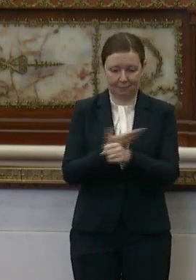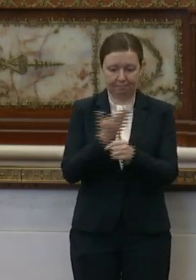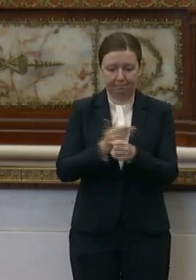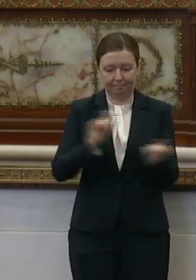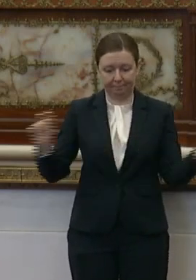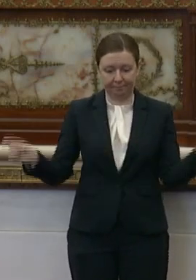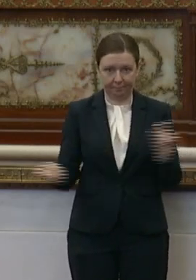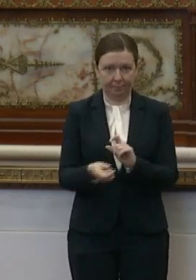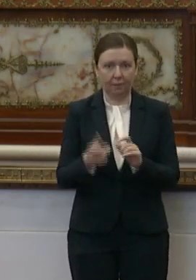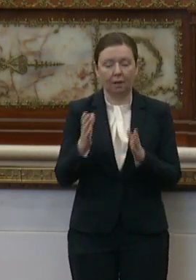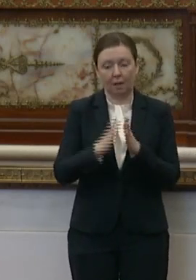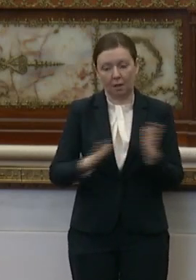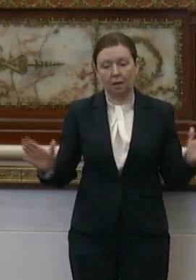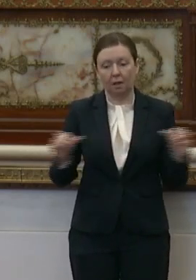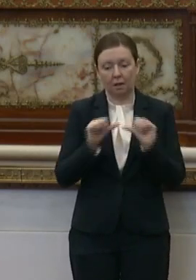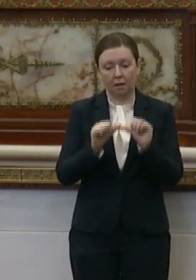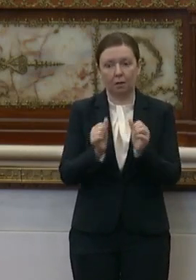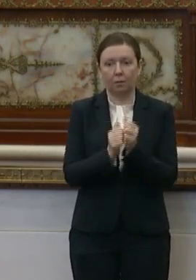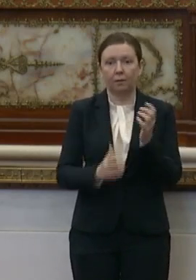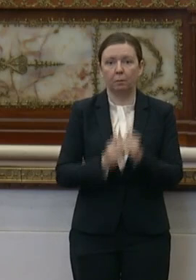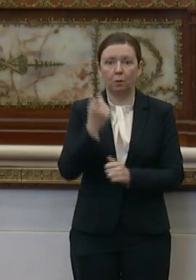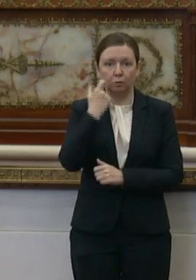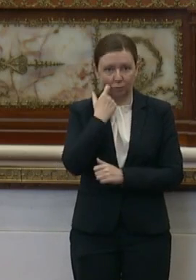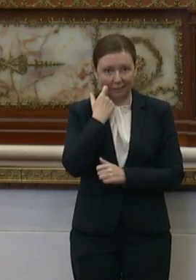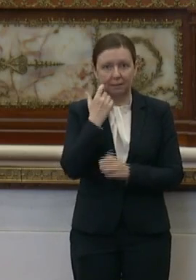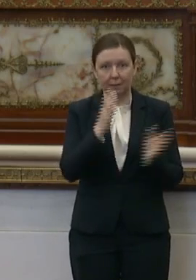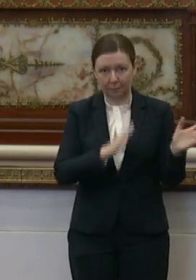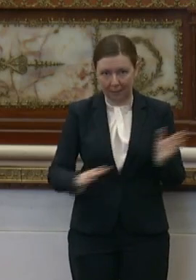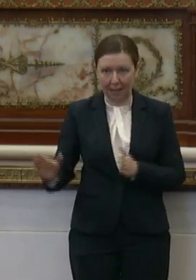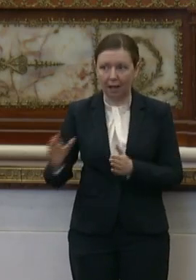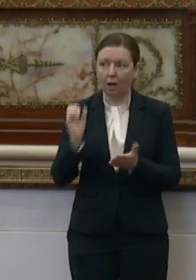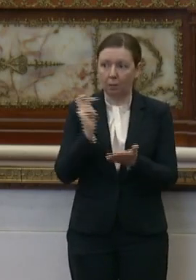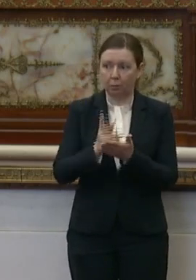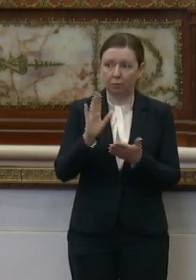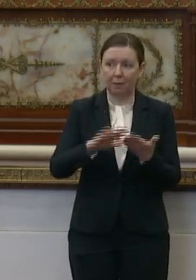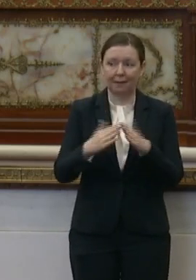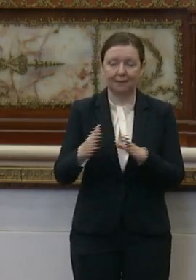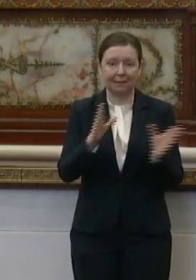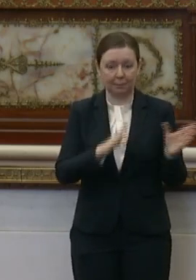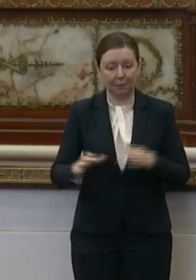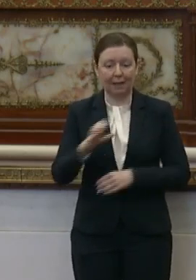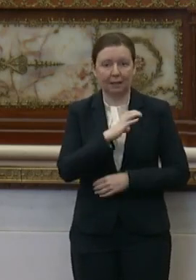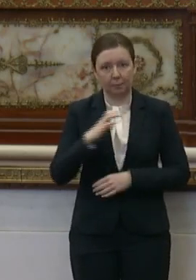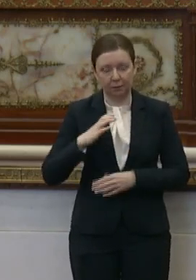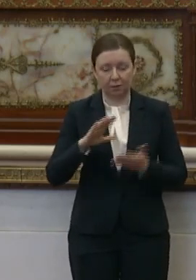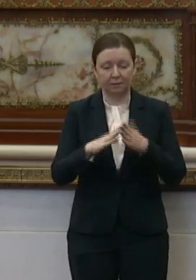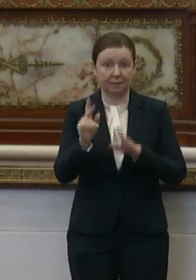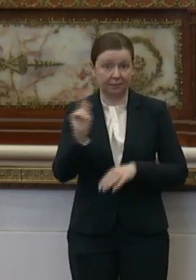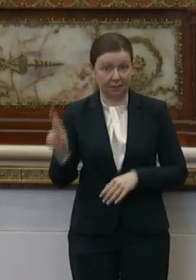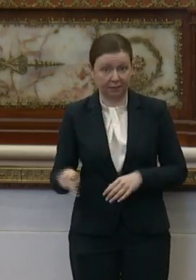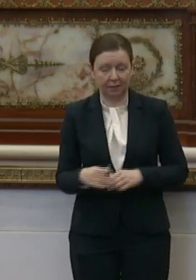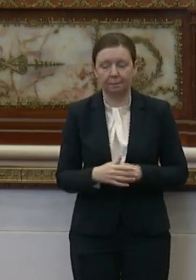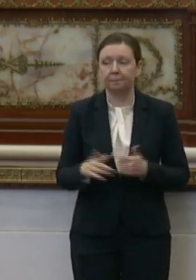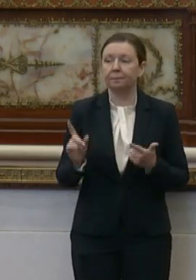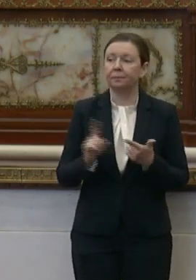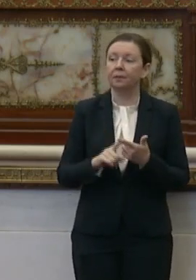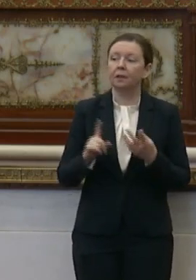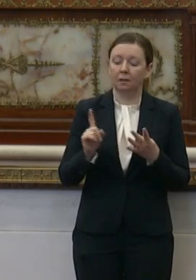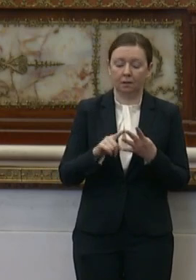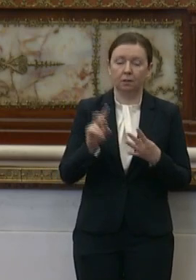Plan and generally consistent with the most recent comprehensive plan approved by the City Planning Commission of the City of Philadelphia. And Bill